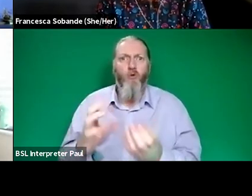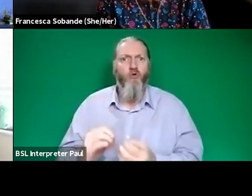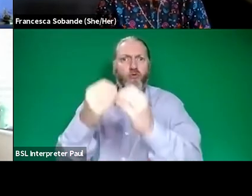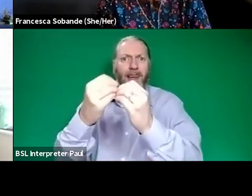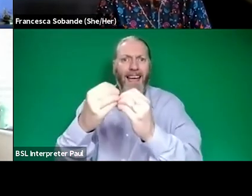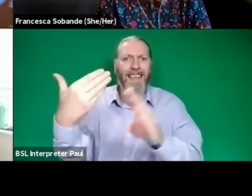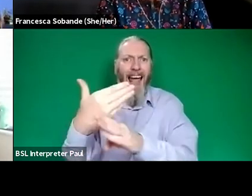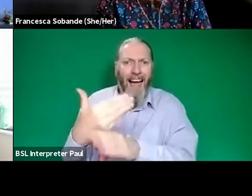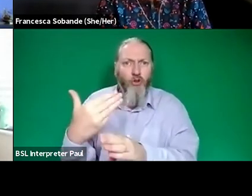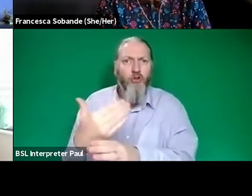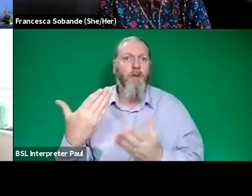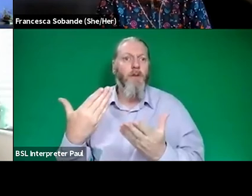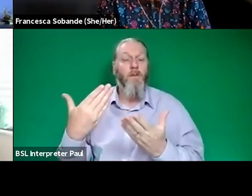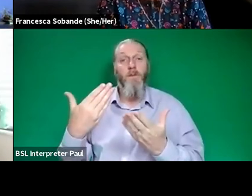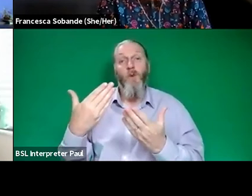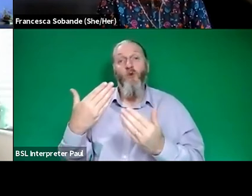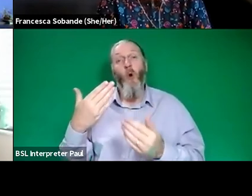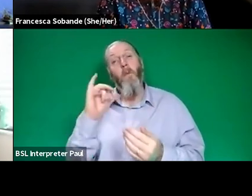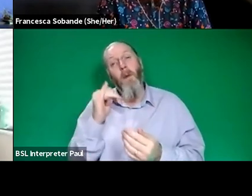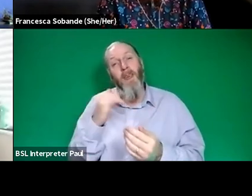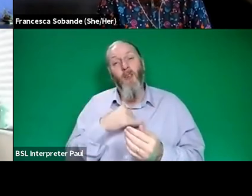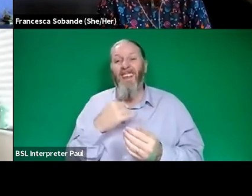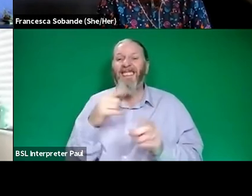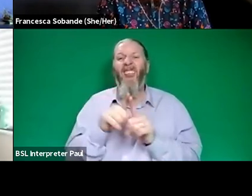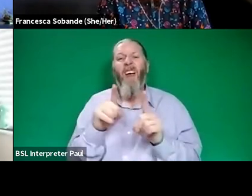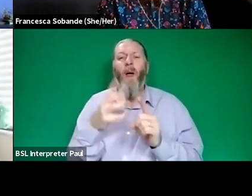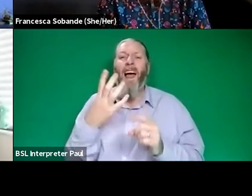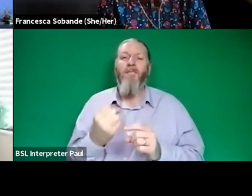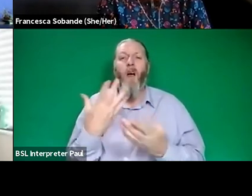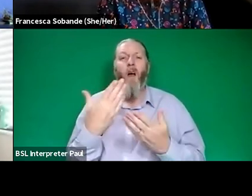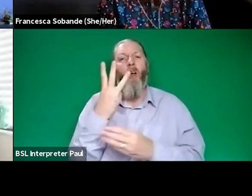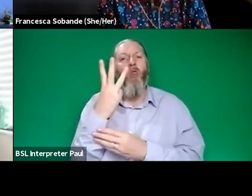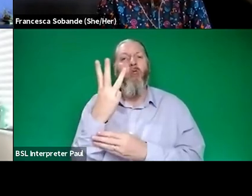developed a three-part workshop-y process called